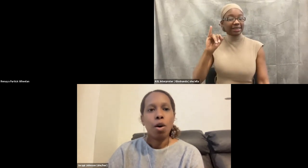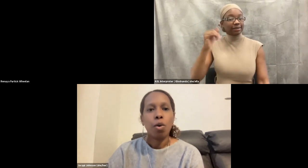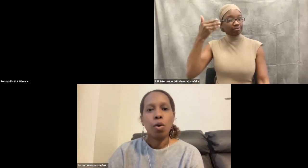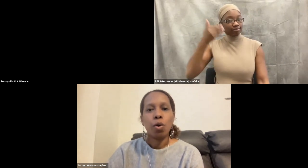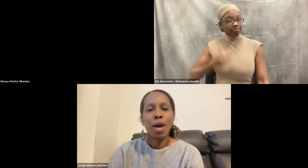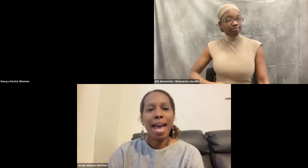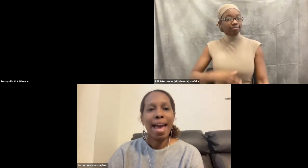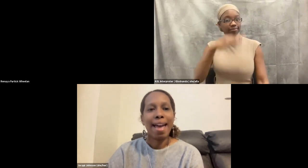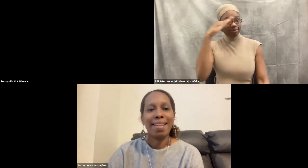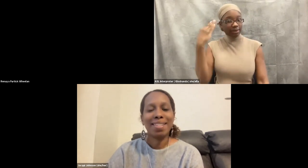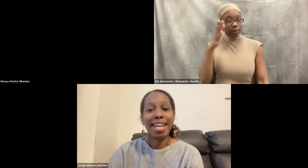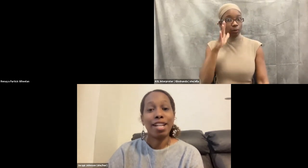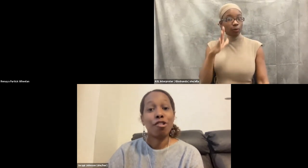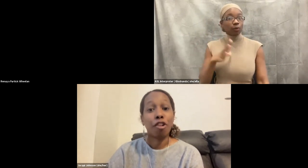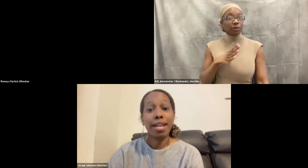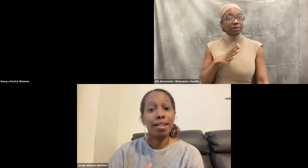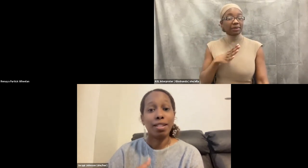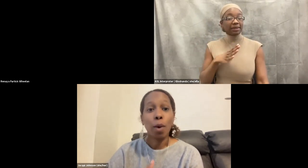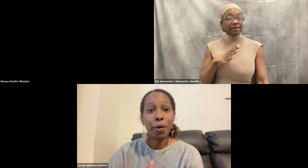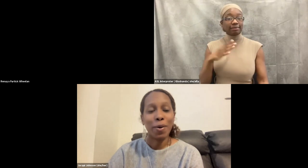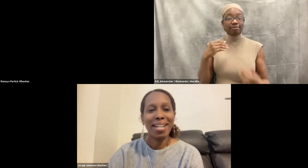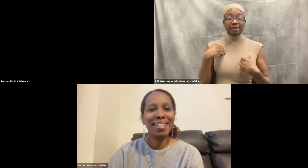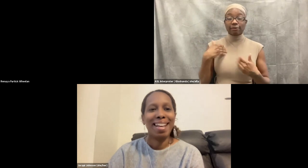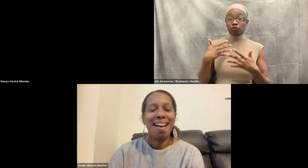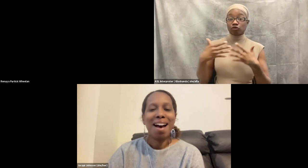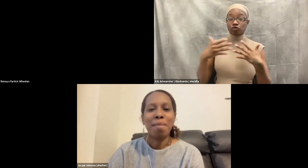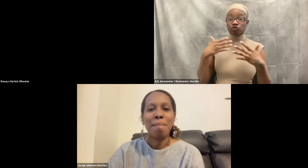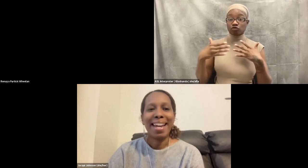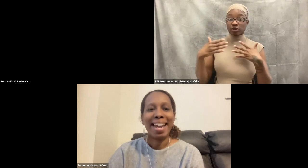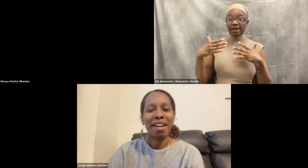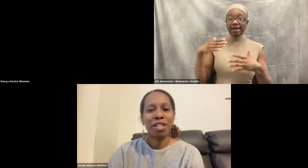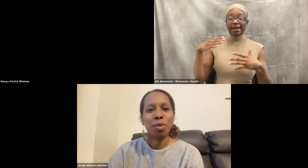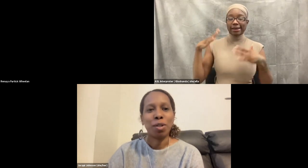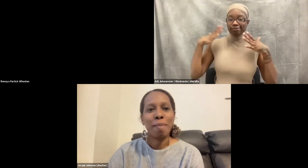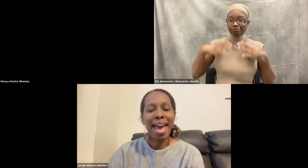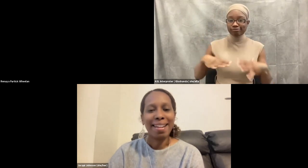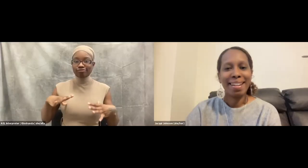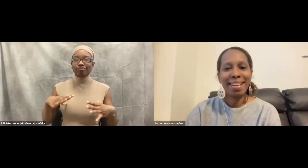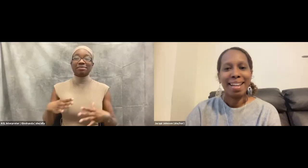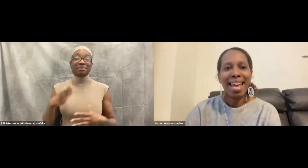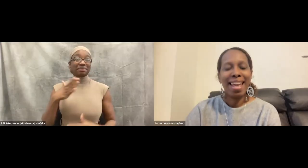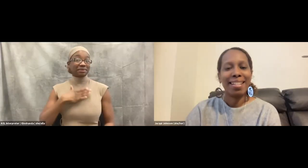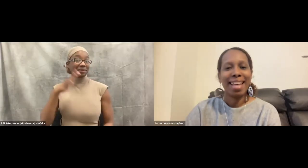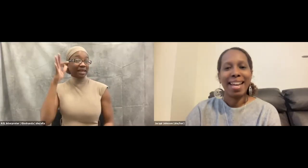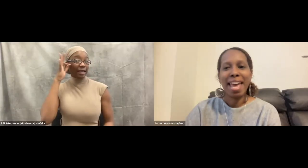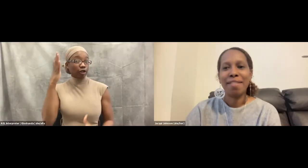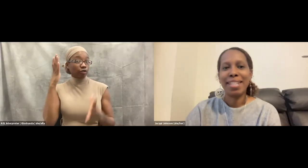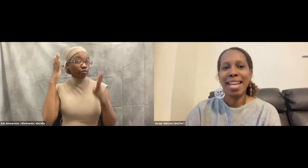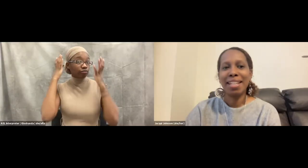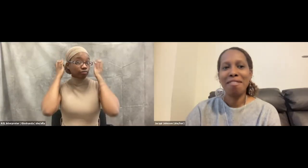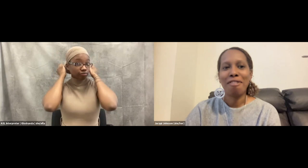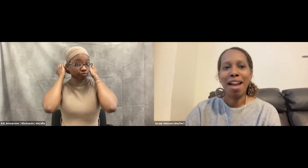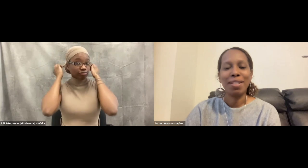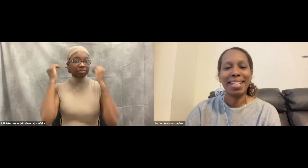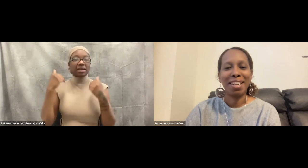who has a gray sweater on. My hair is pulled back. And I have